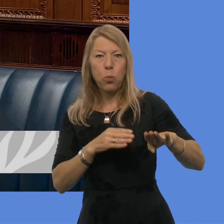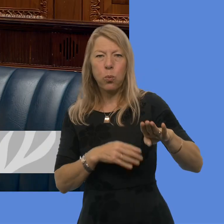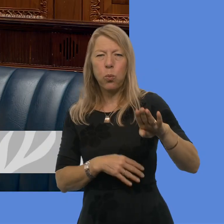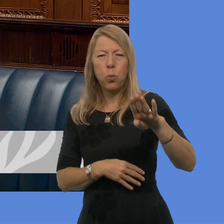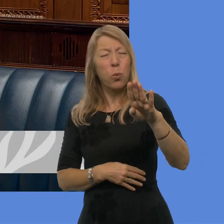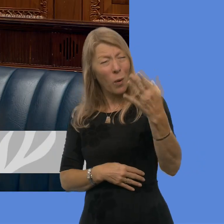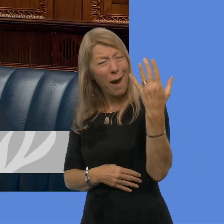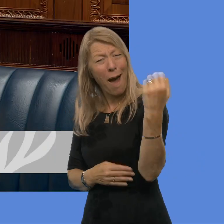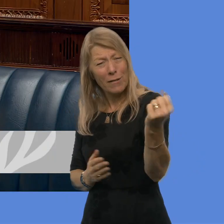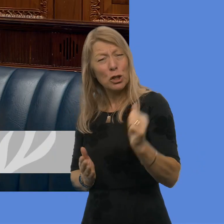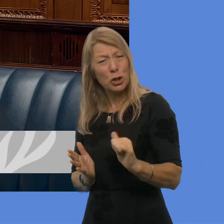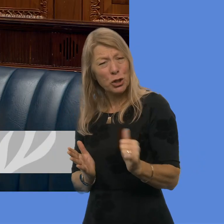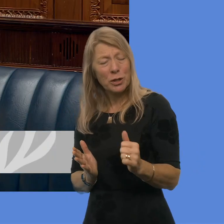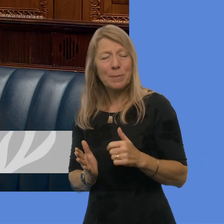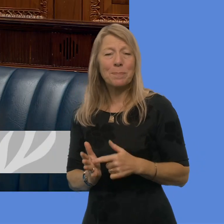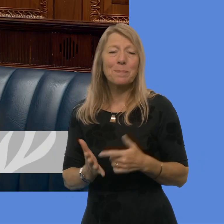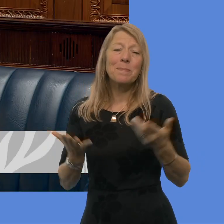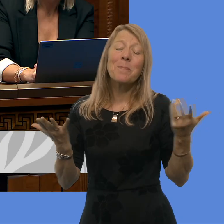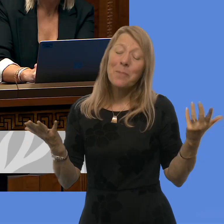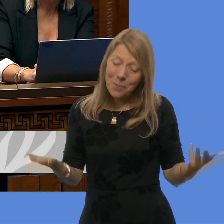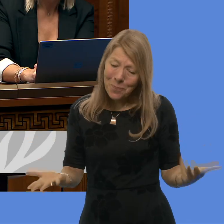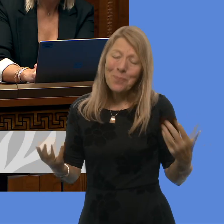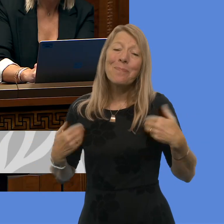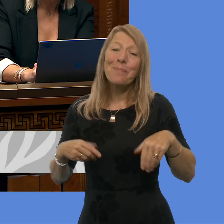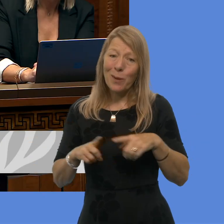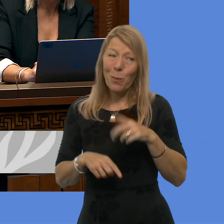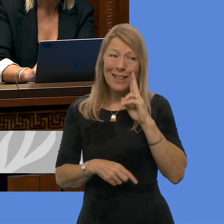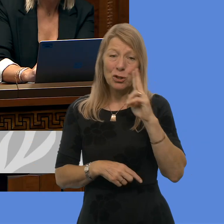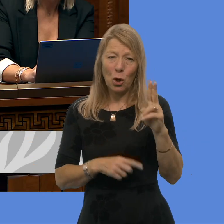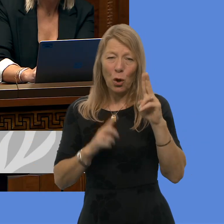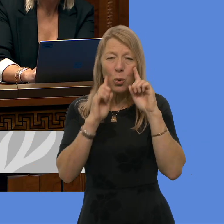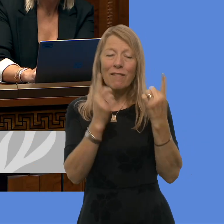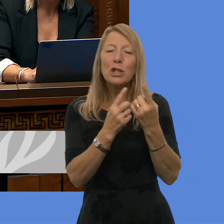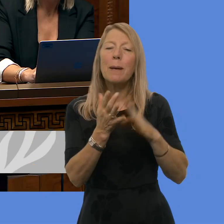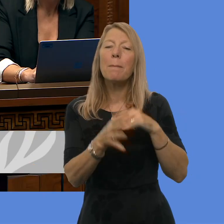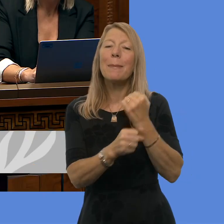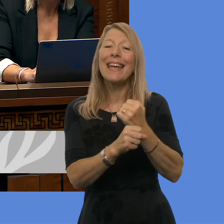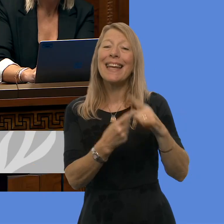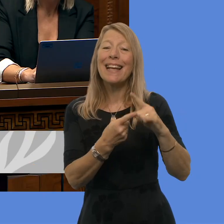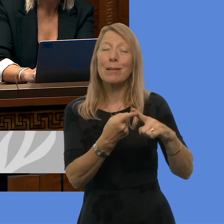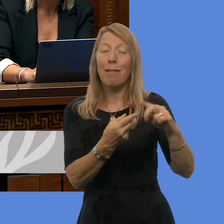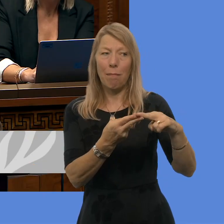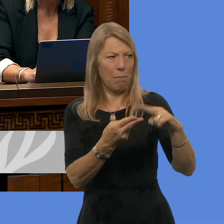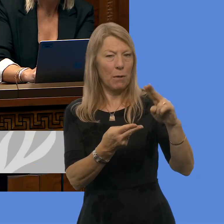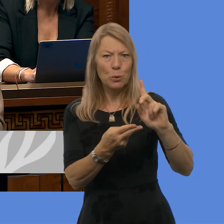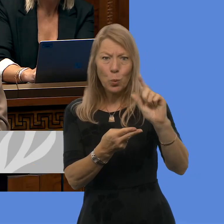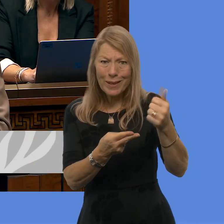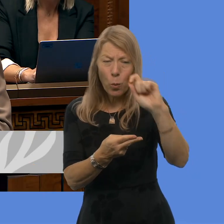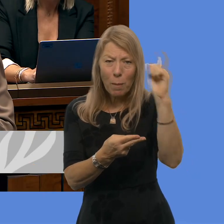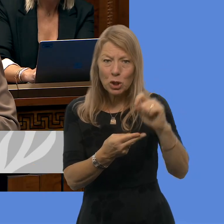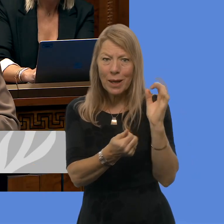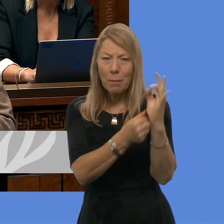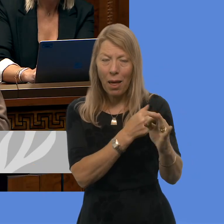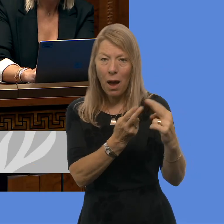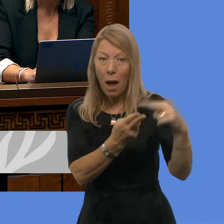executive strategy now. We saw the increases in McGee that I've just mentioned. You may want to wish them away, but these are actually positive developments,